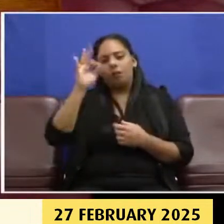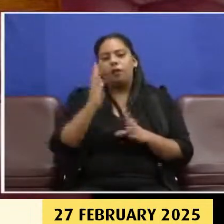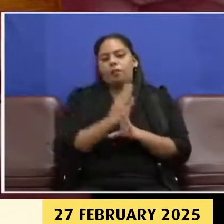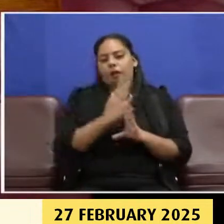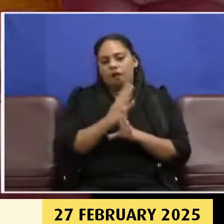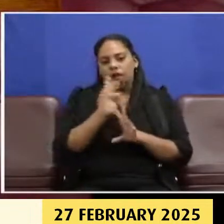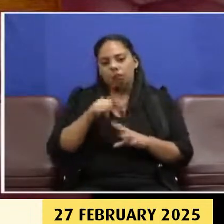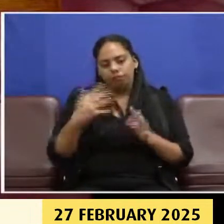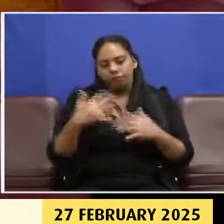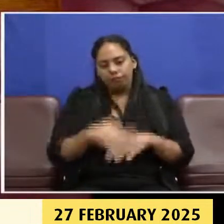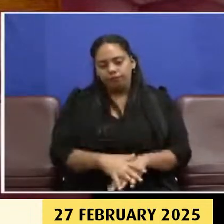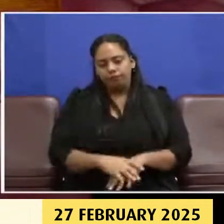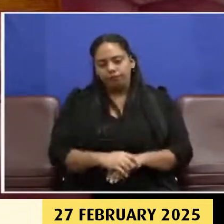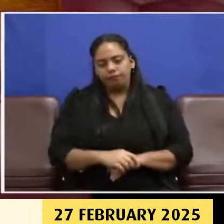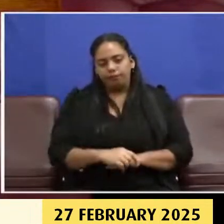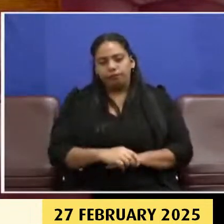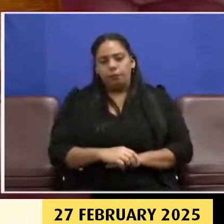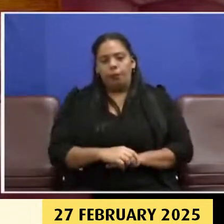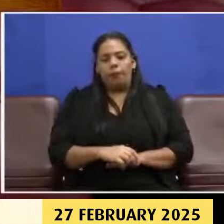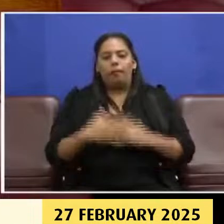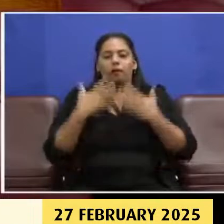Honourable Kanyile.